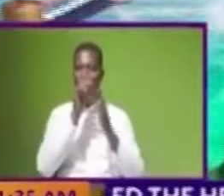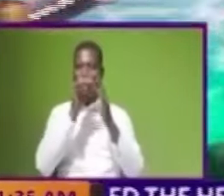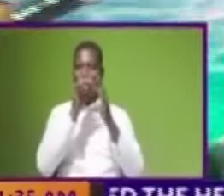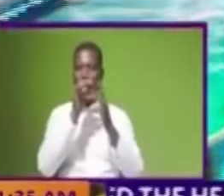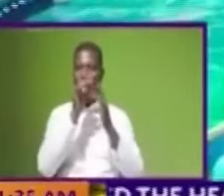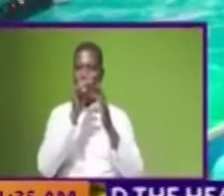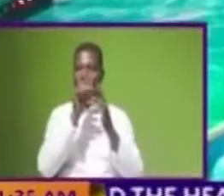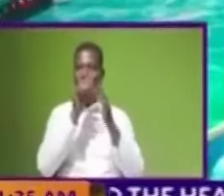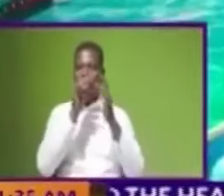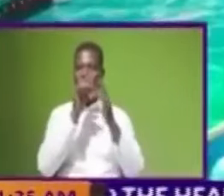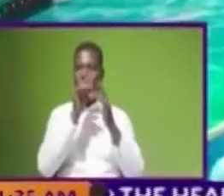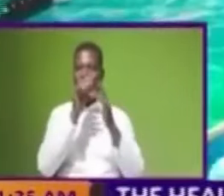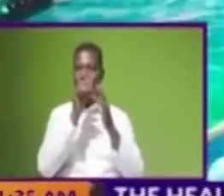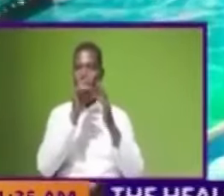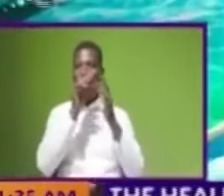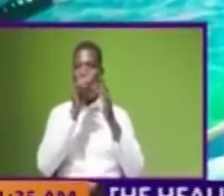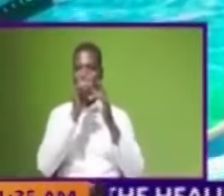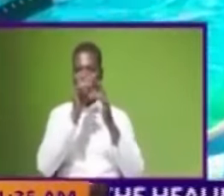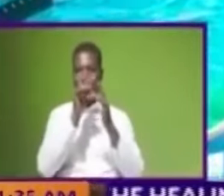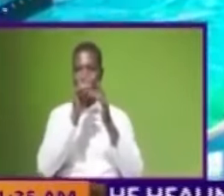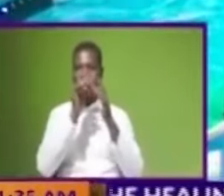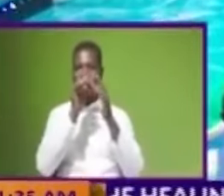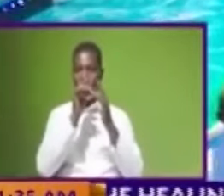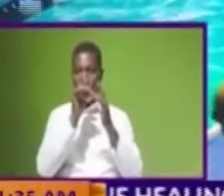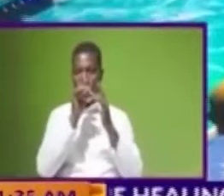Oh, cash